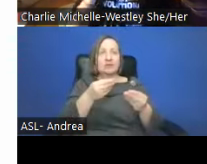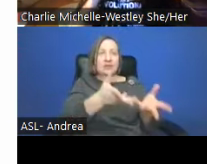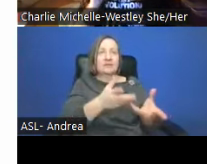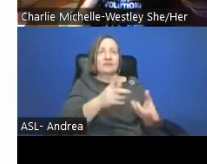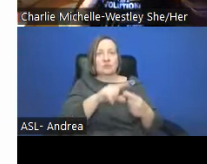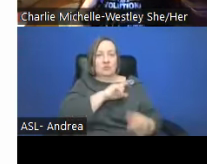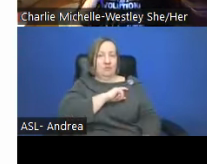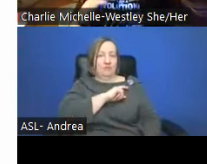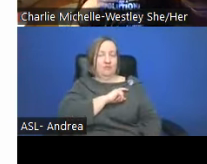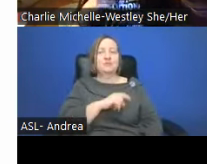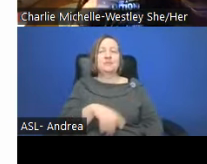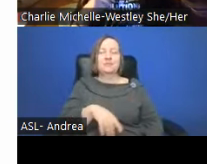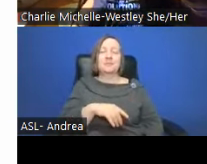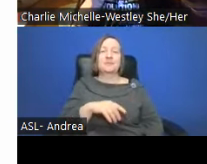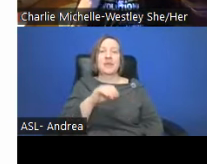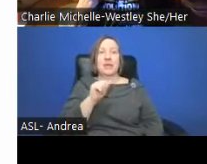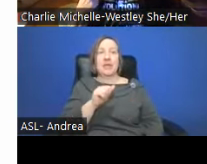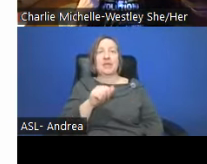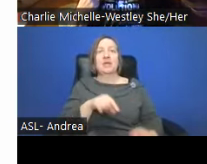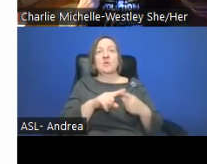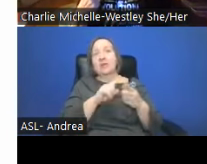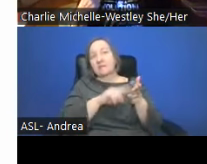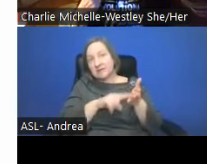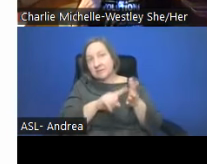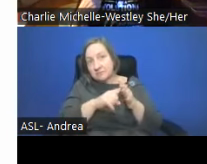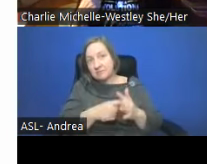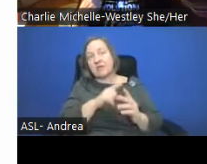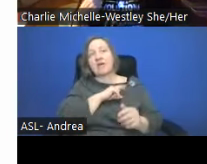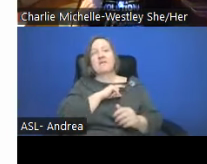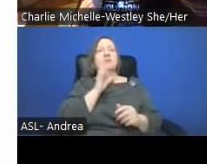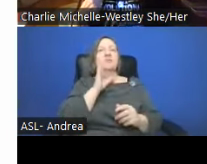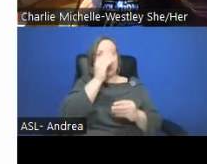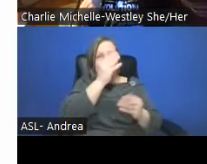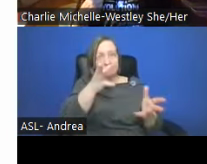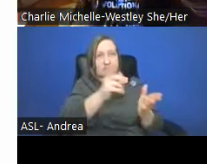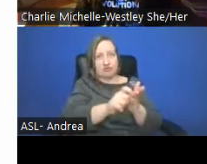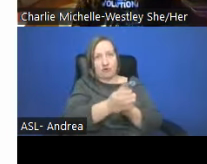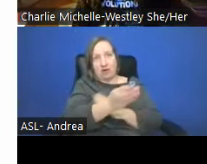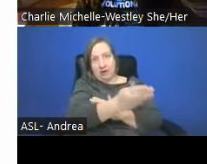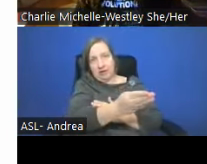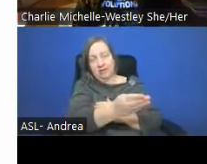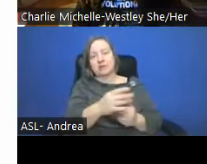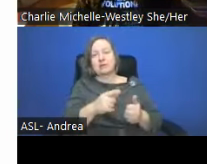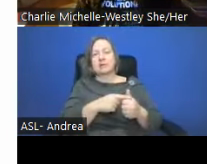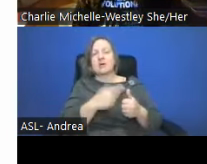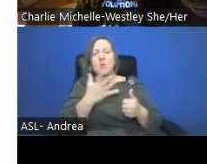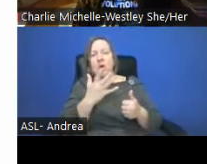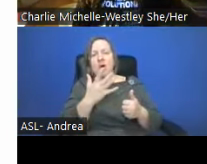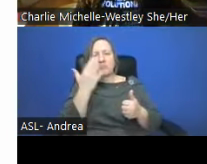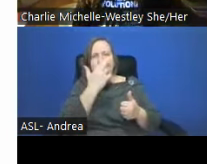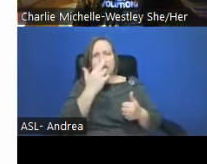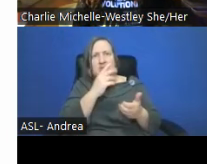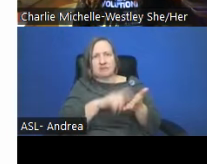officers. A, when an investigation begins, the officer shall be informed in writing, 1, of the nature of the